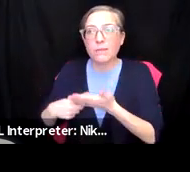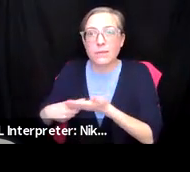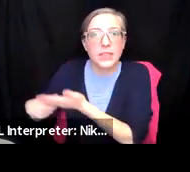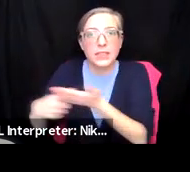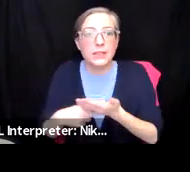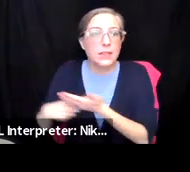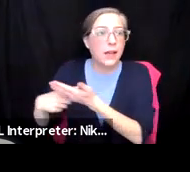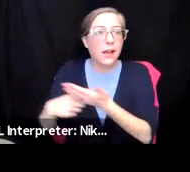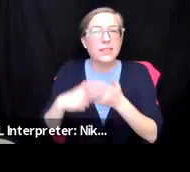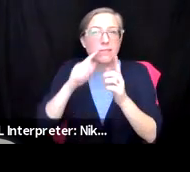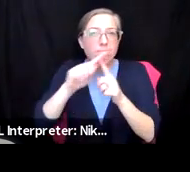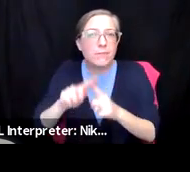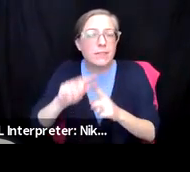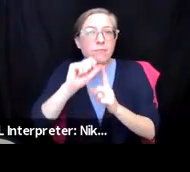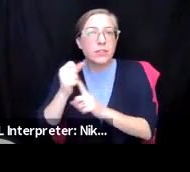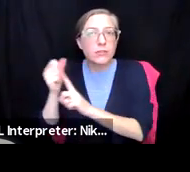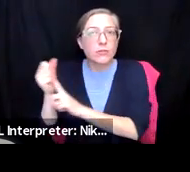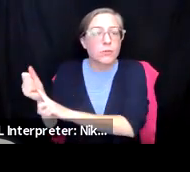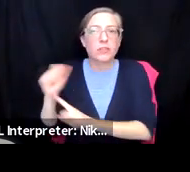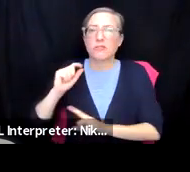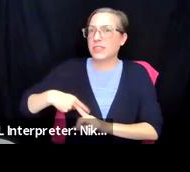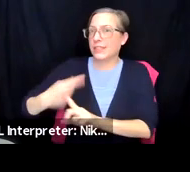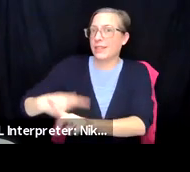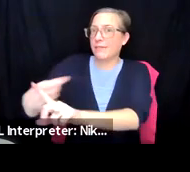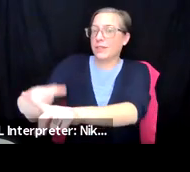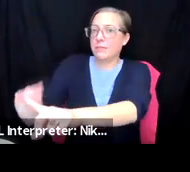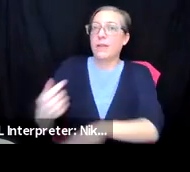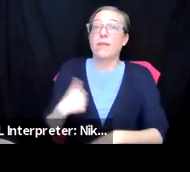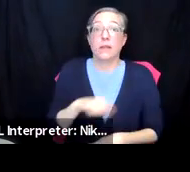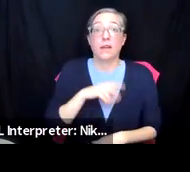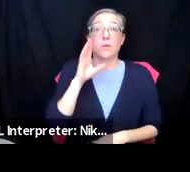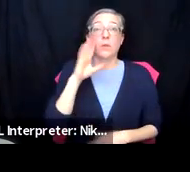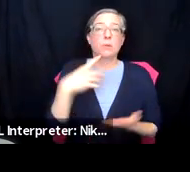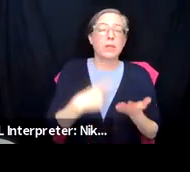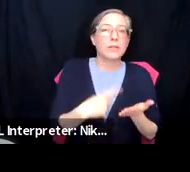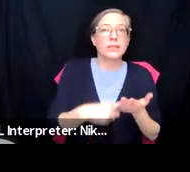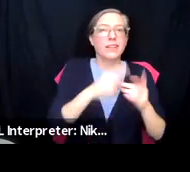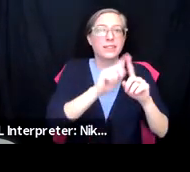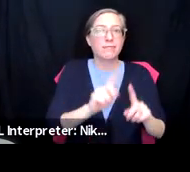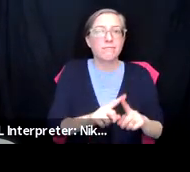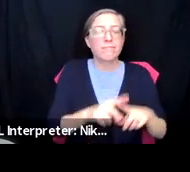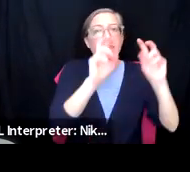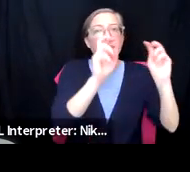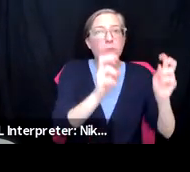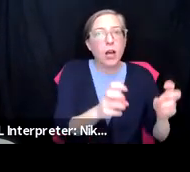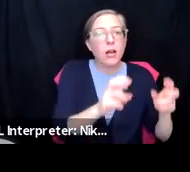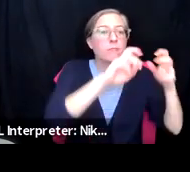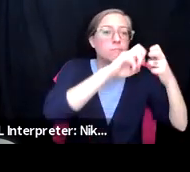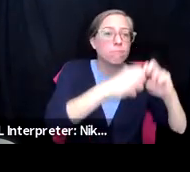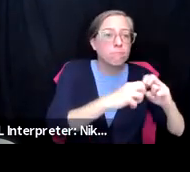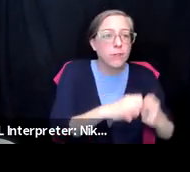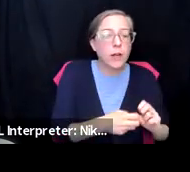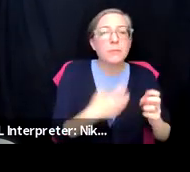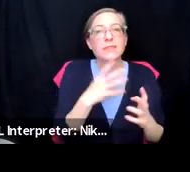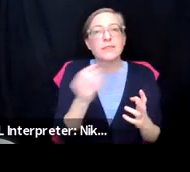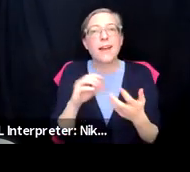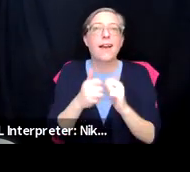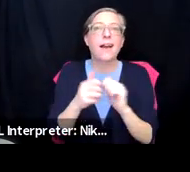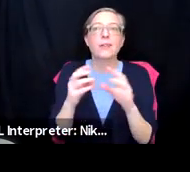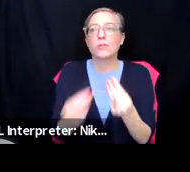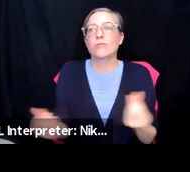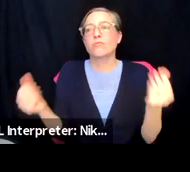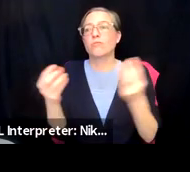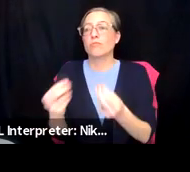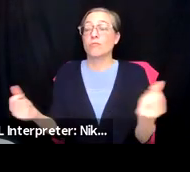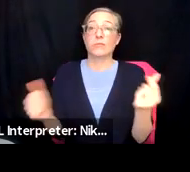solving and knowledge sharing that leads to potential avenues for providers to pursue when they really can't find a path forward to help with